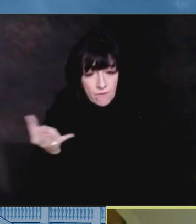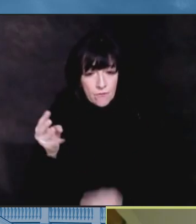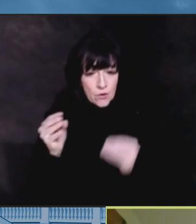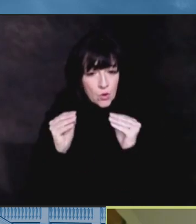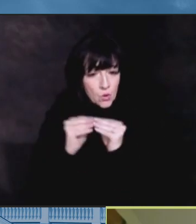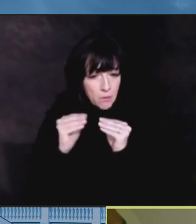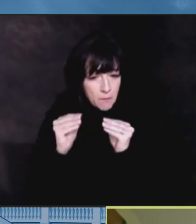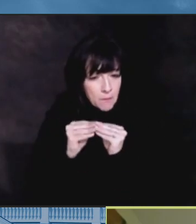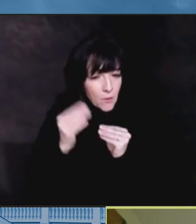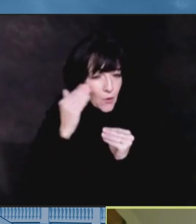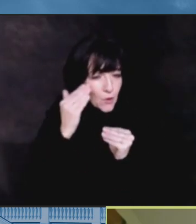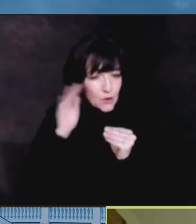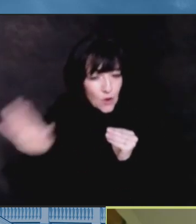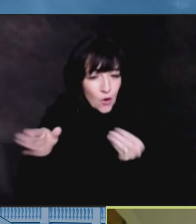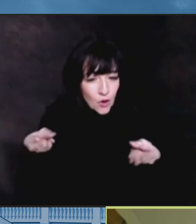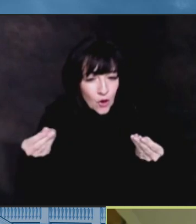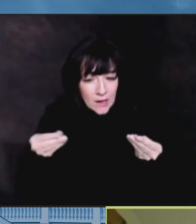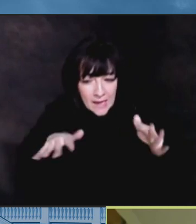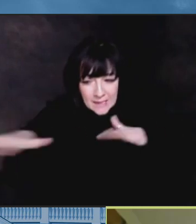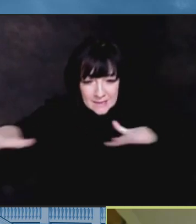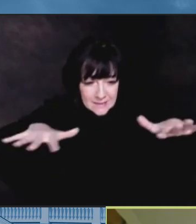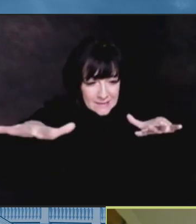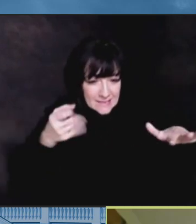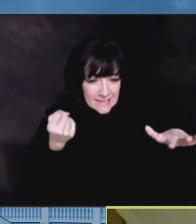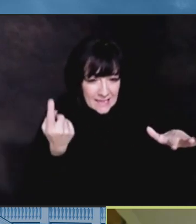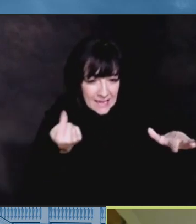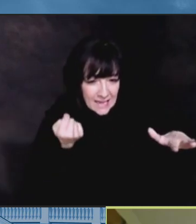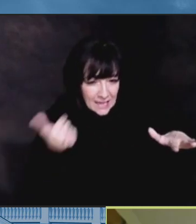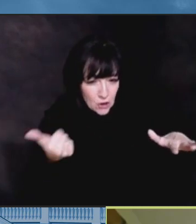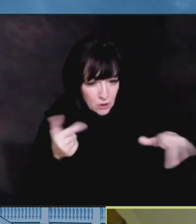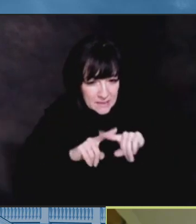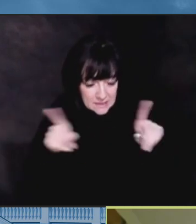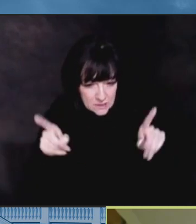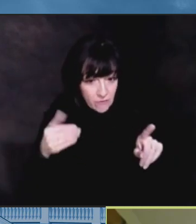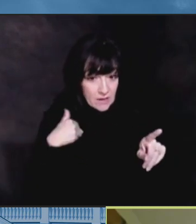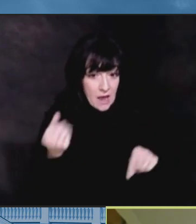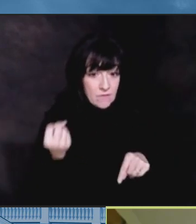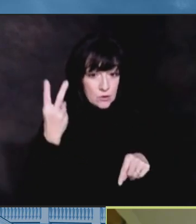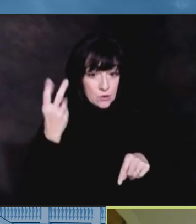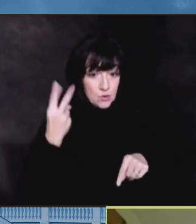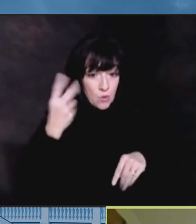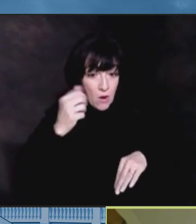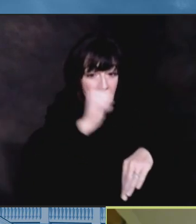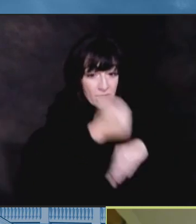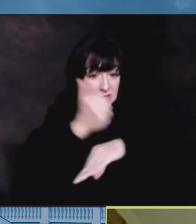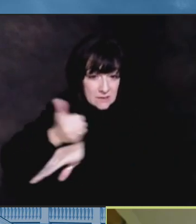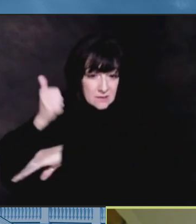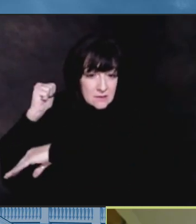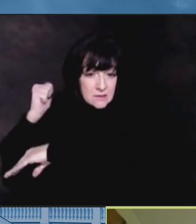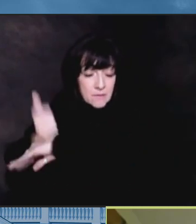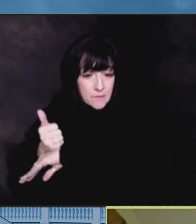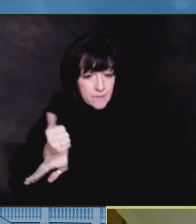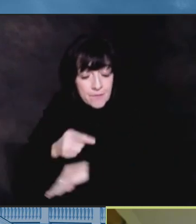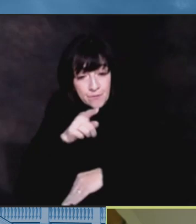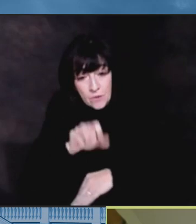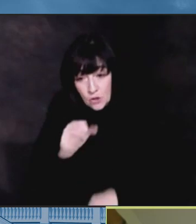little bit different in the landscape. So we have 12 sites in Sussex County for this week. All this could be found, as you know,